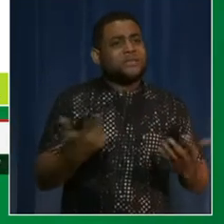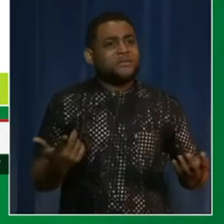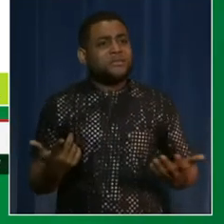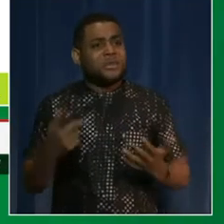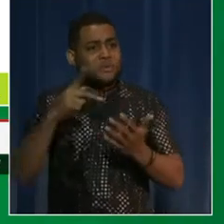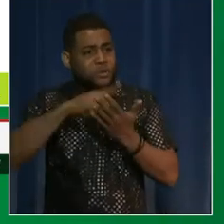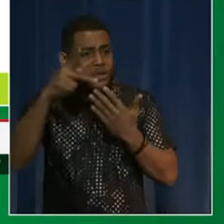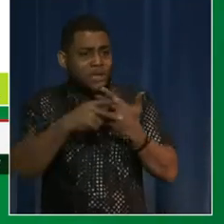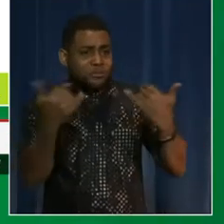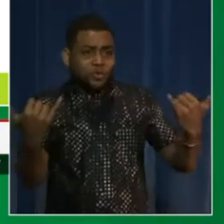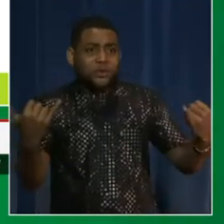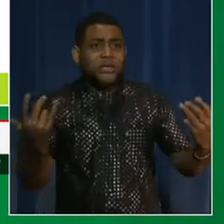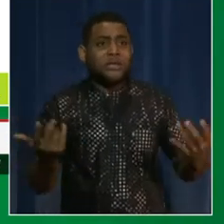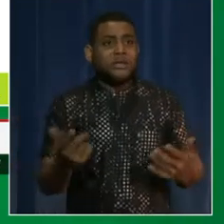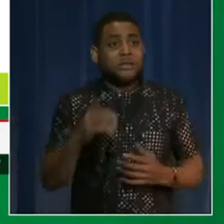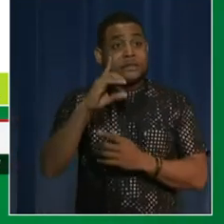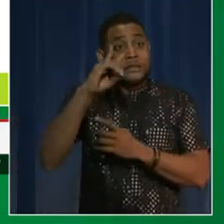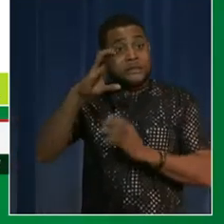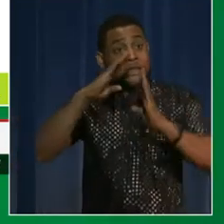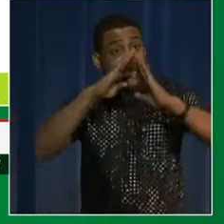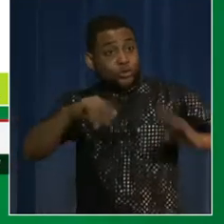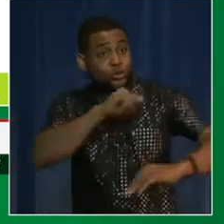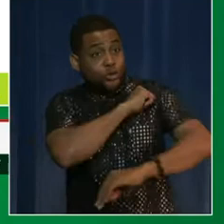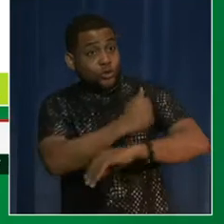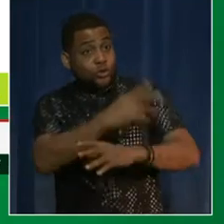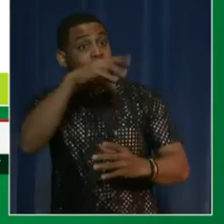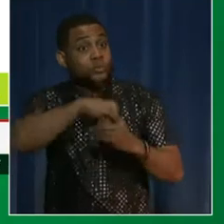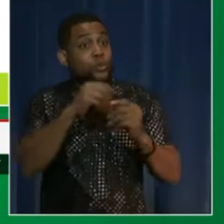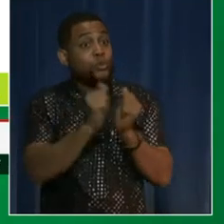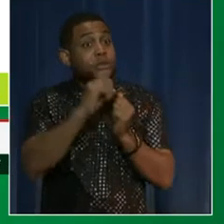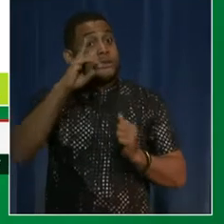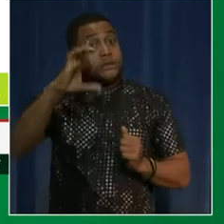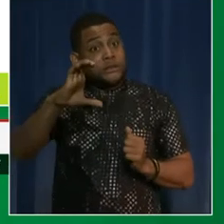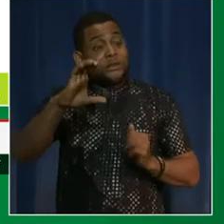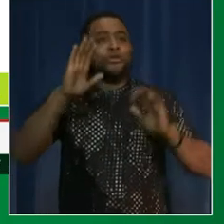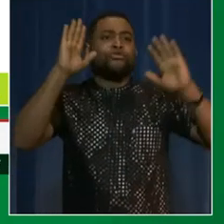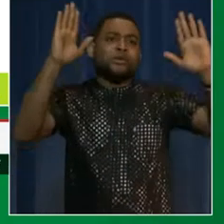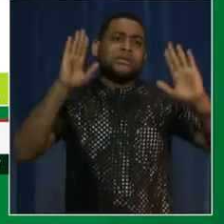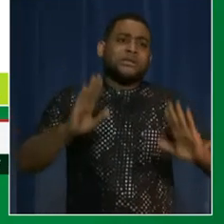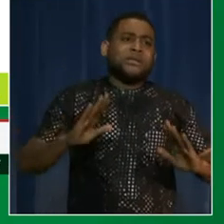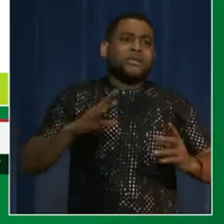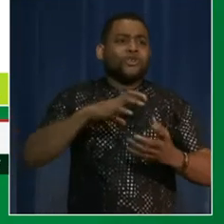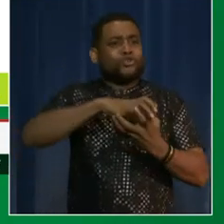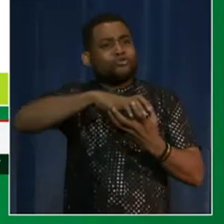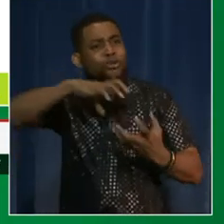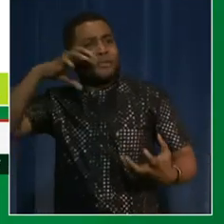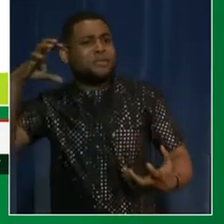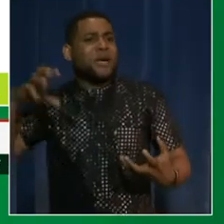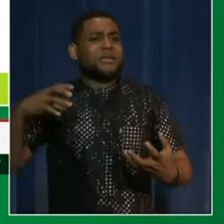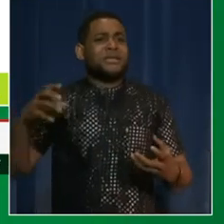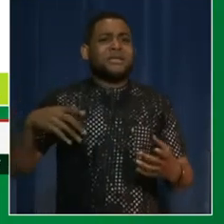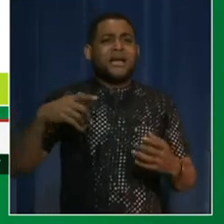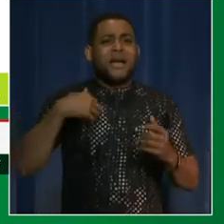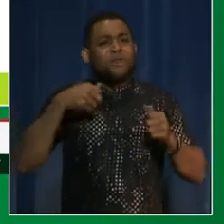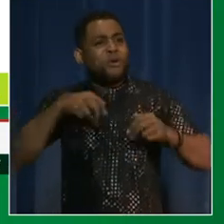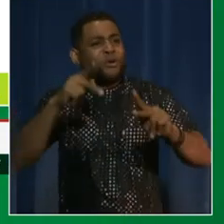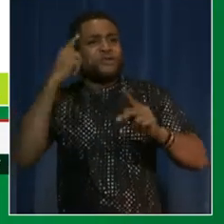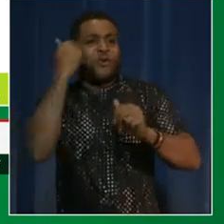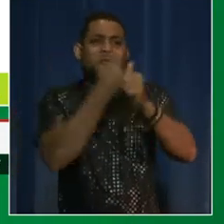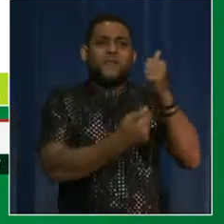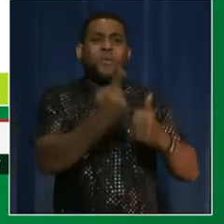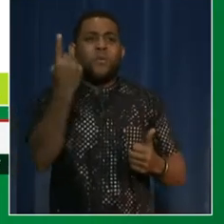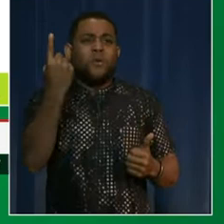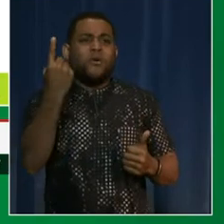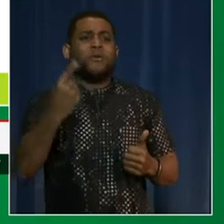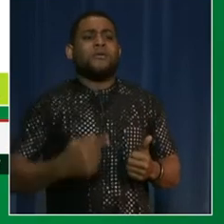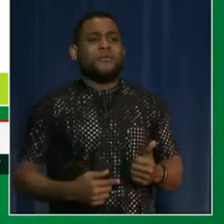Authority is part of DC's great prosperity and opportunities for everybody else. And we have